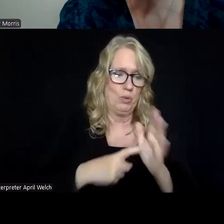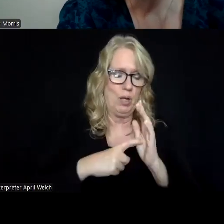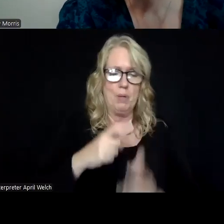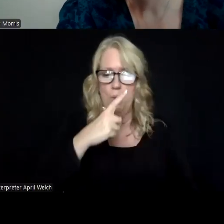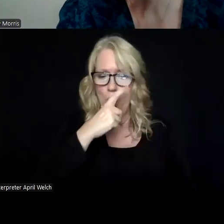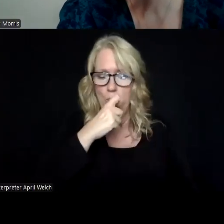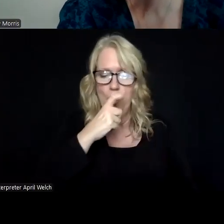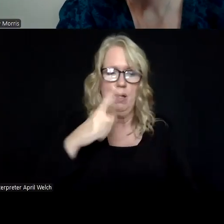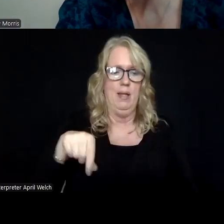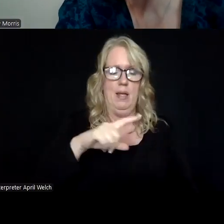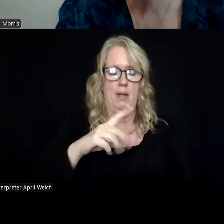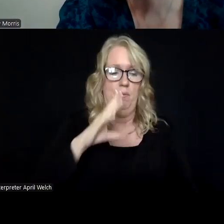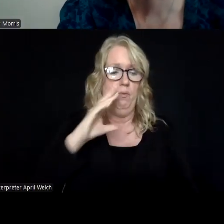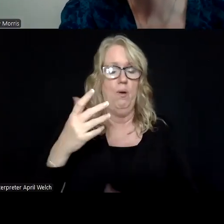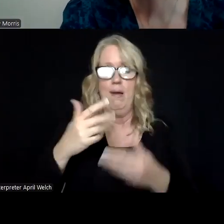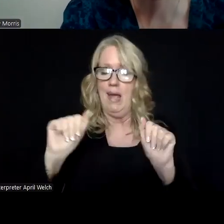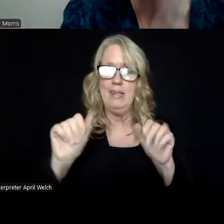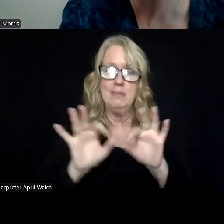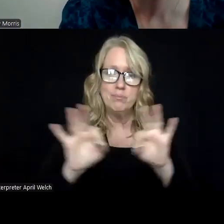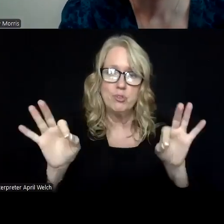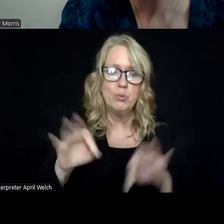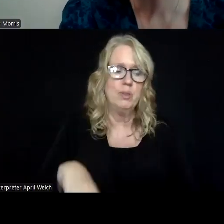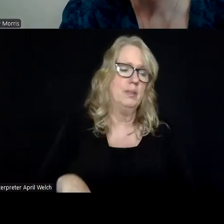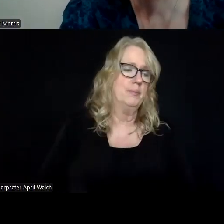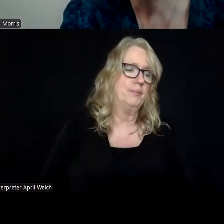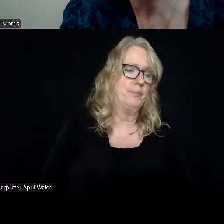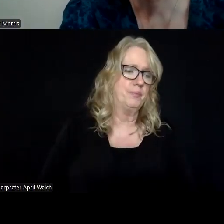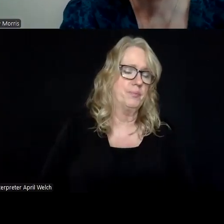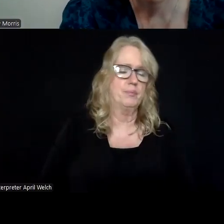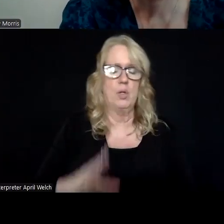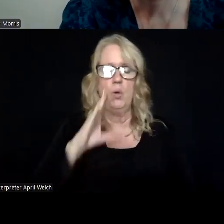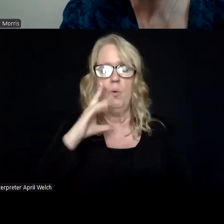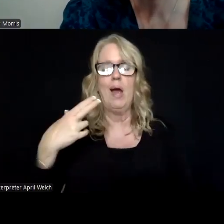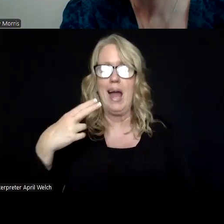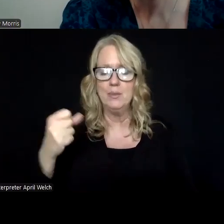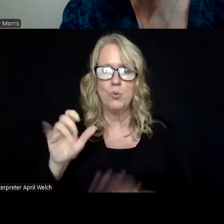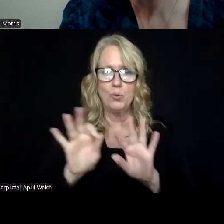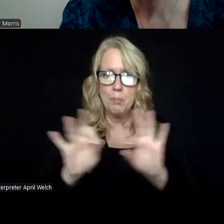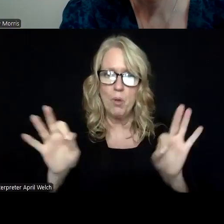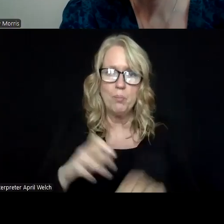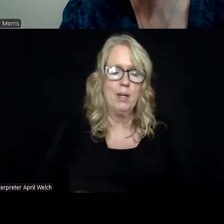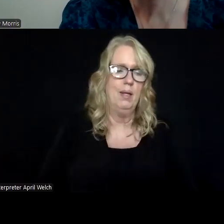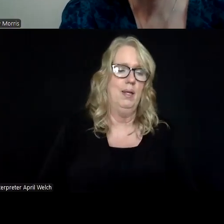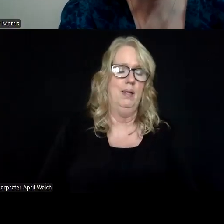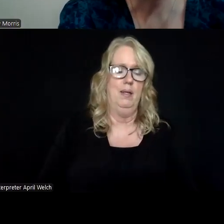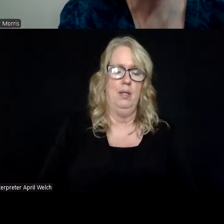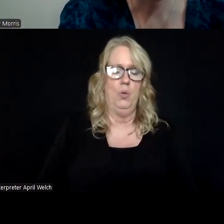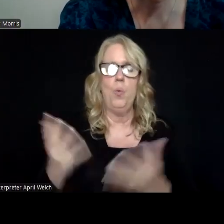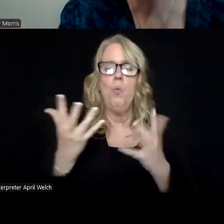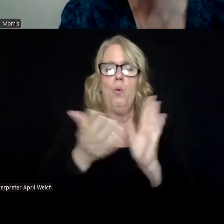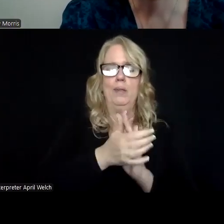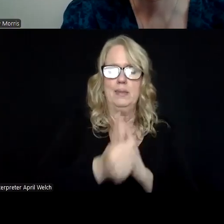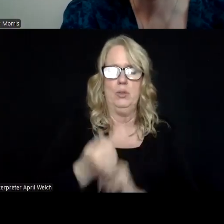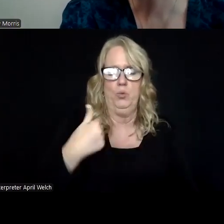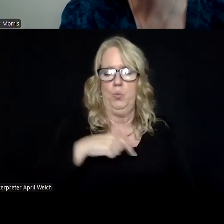require just any bachelor's degree or a high school diploma. And we need to think about what skills we really need.